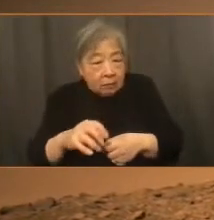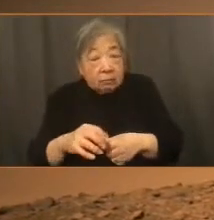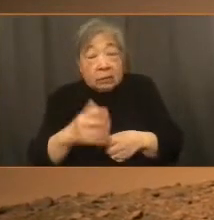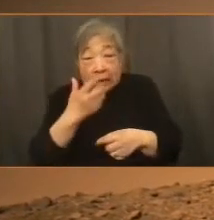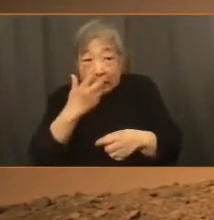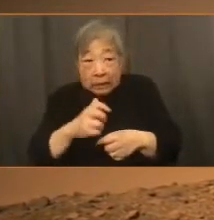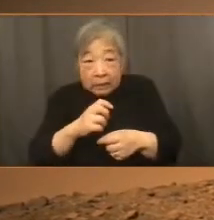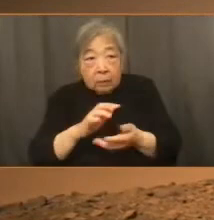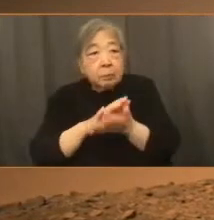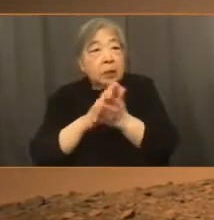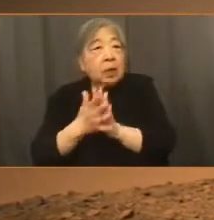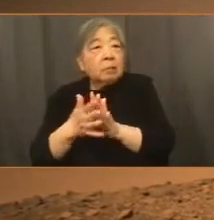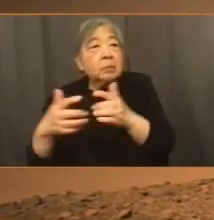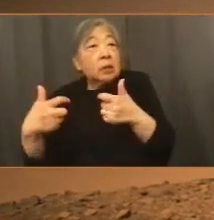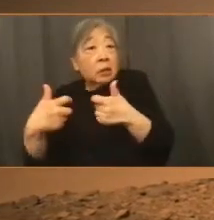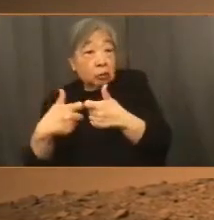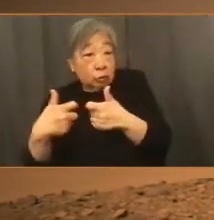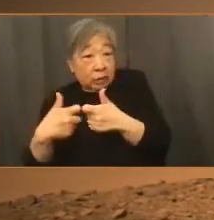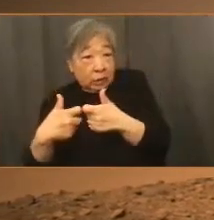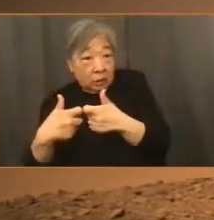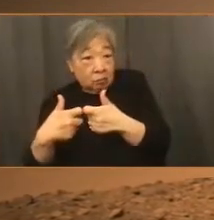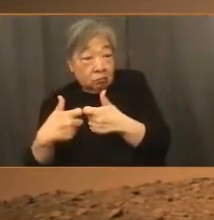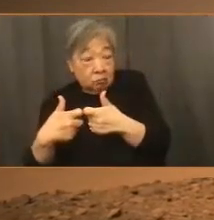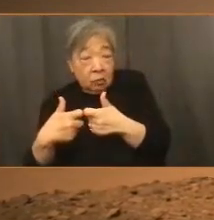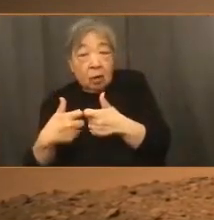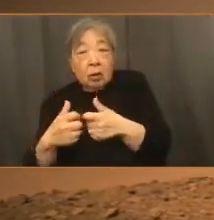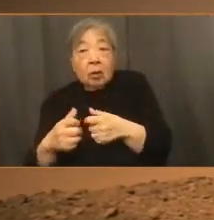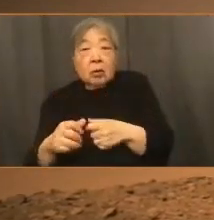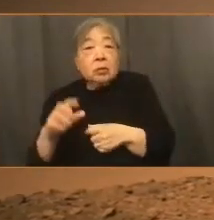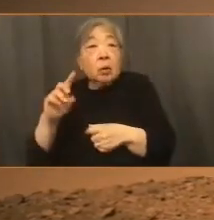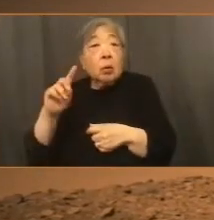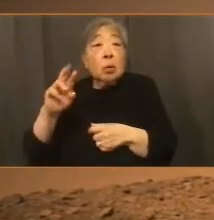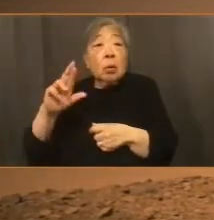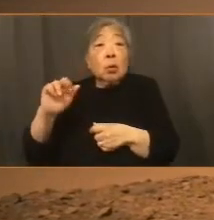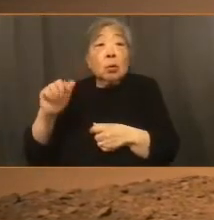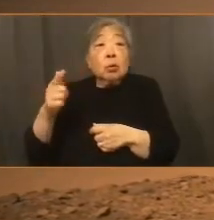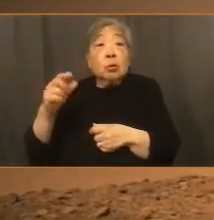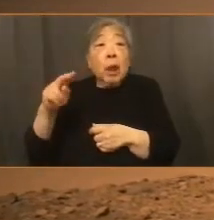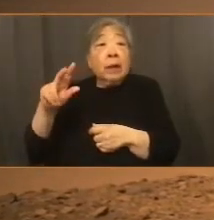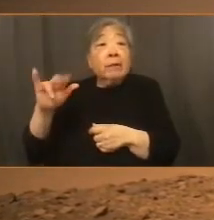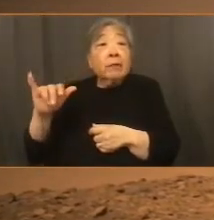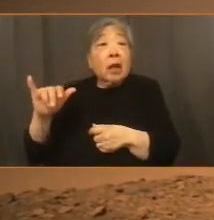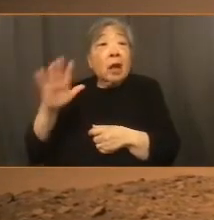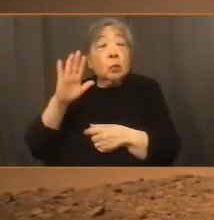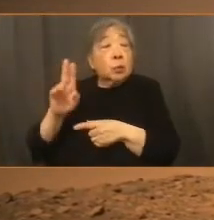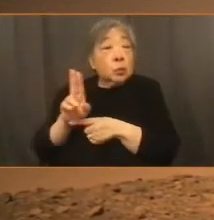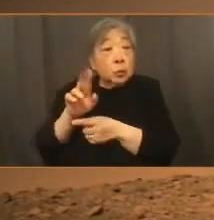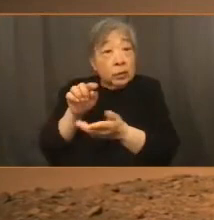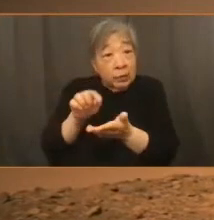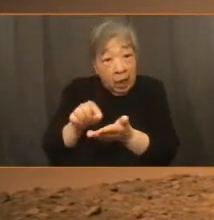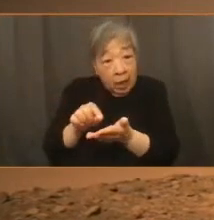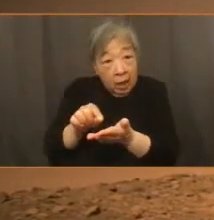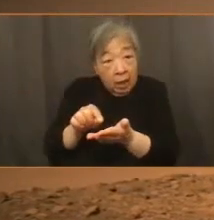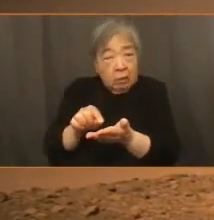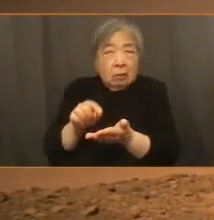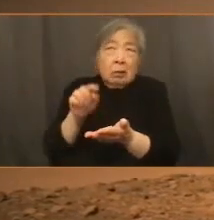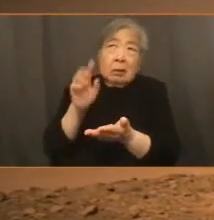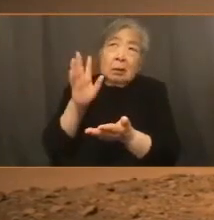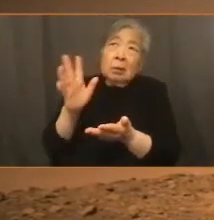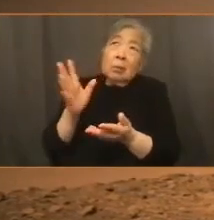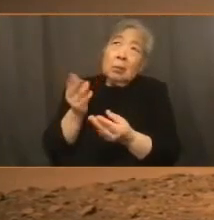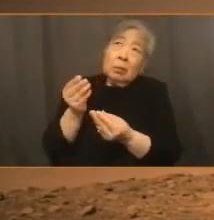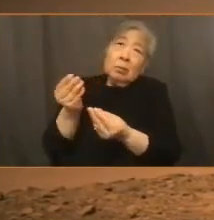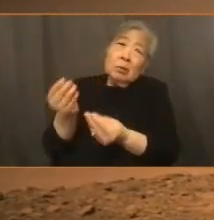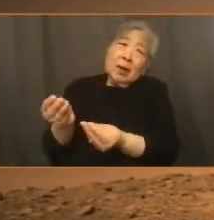electricity on board. And so what Dragonfly will do is it'll use that, and that provides about